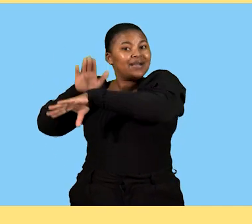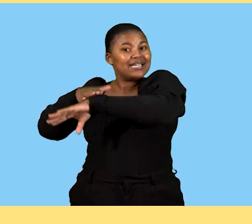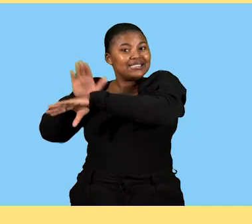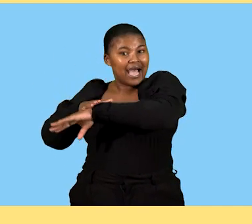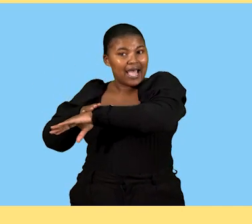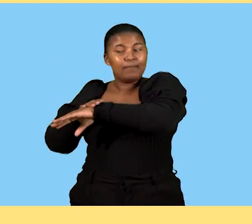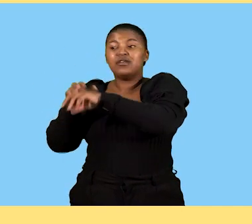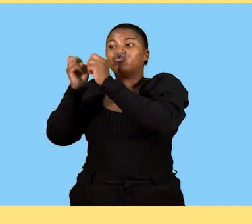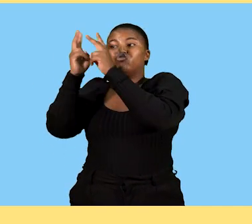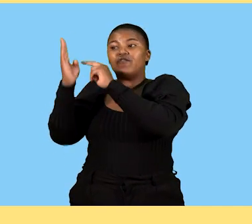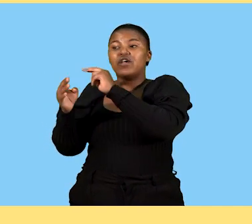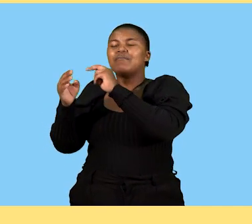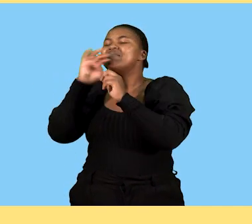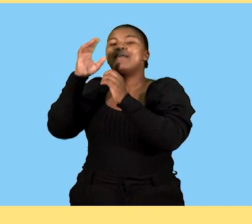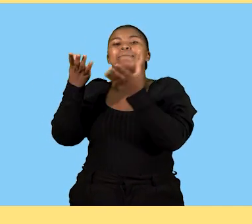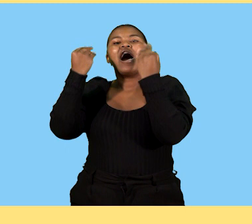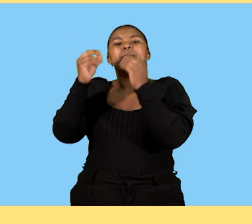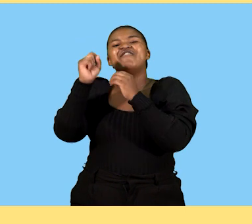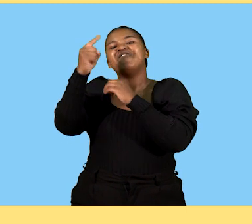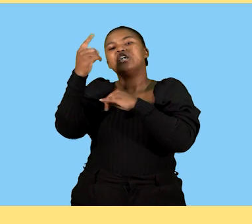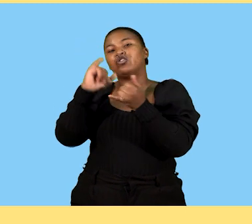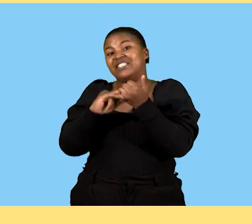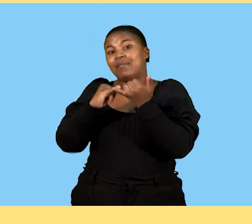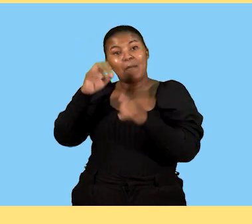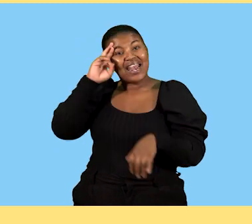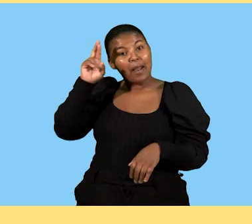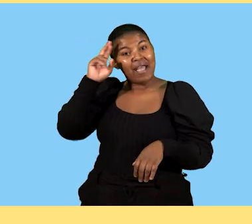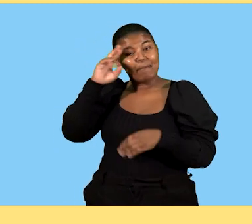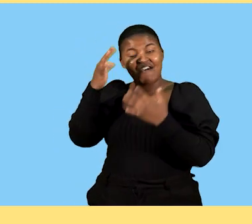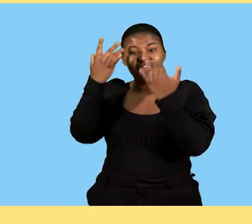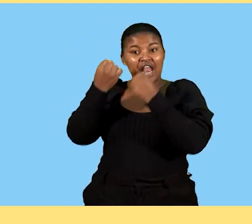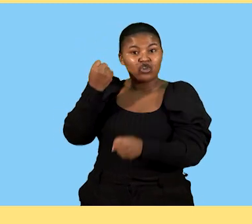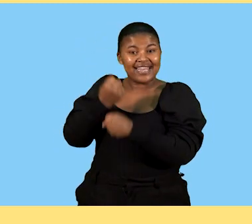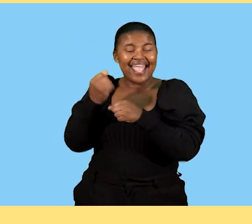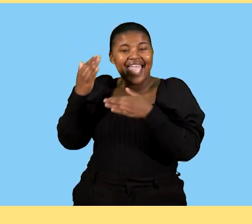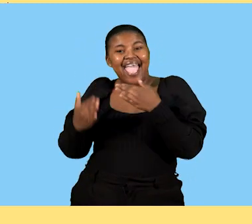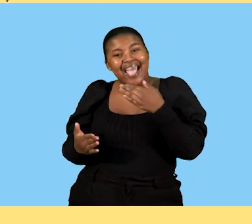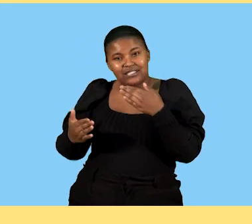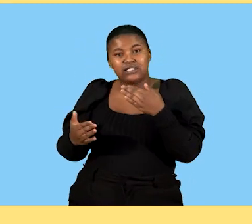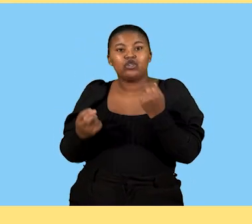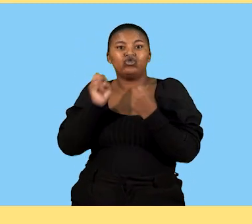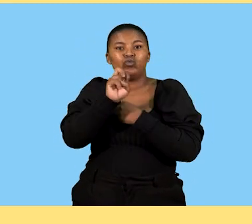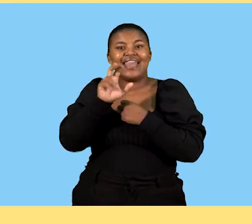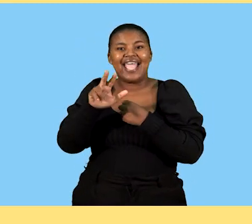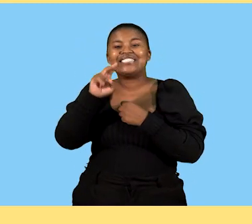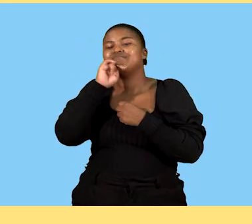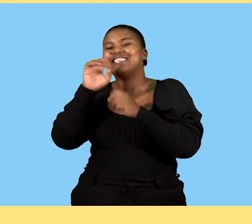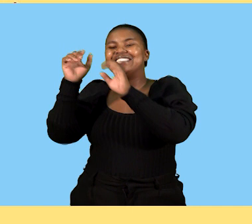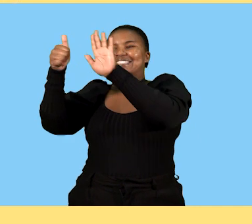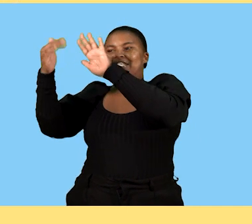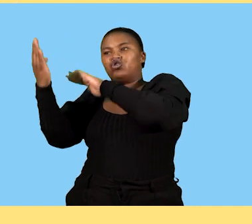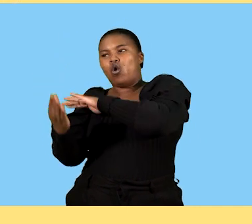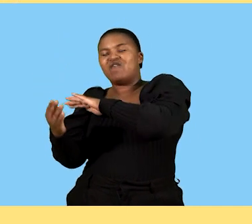by the time. We had it from the 1st of September. And remember, our financial year ends on the 28th of February. So it will be